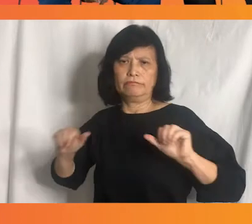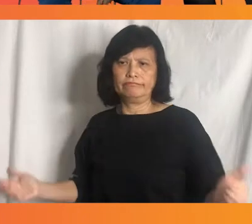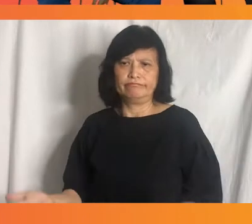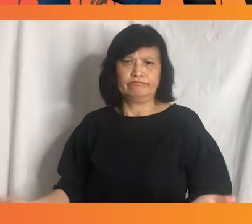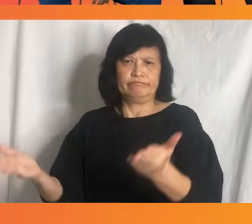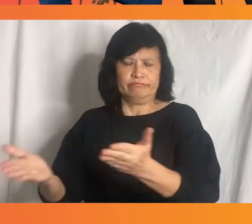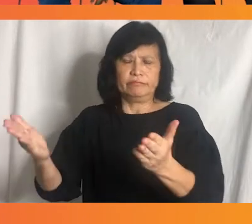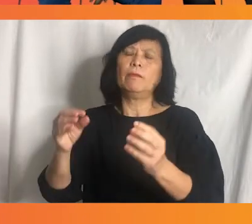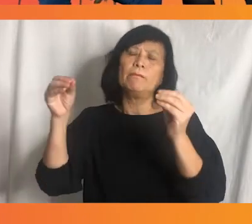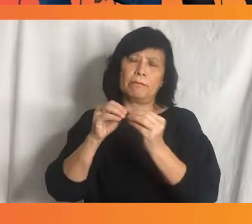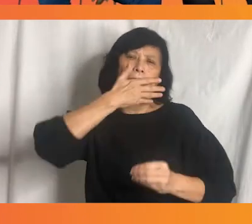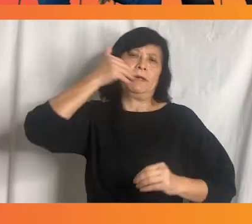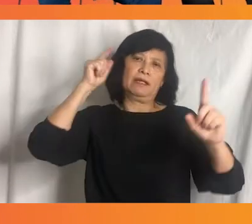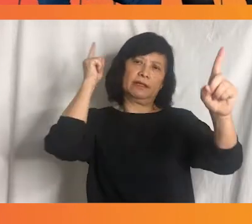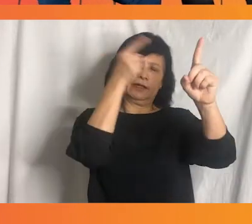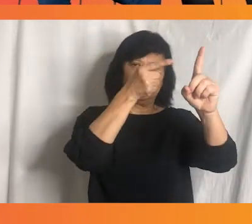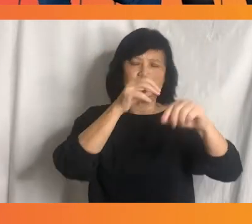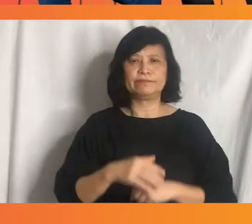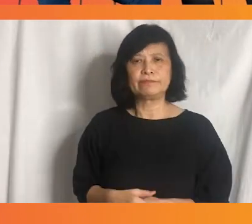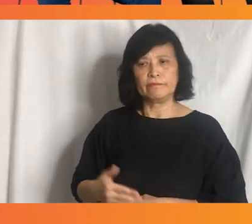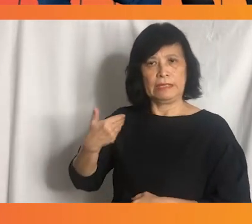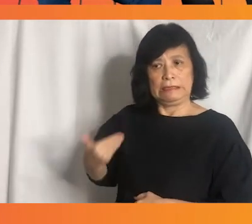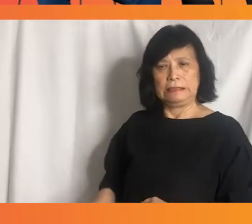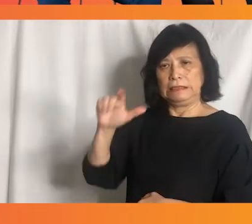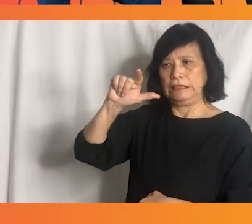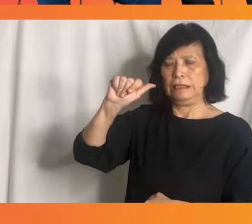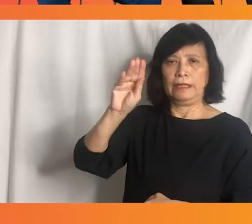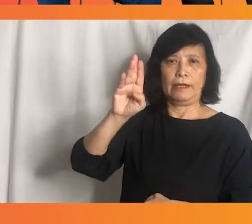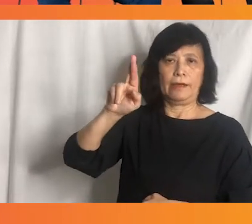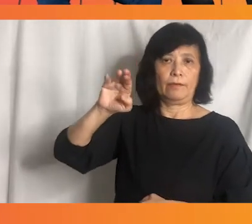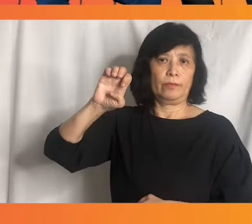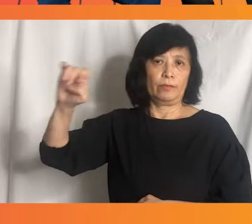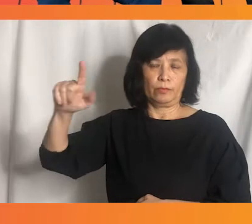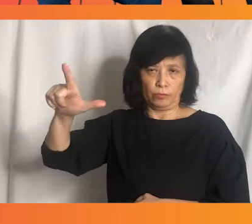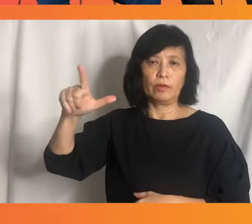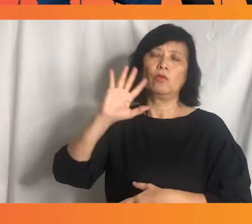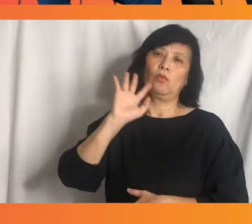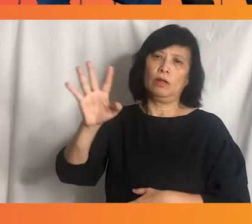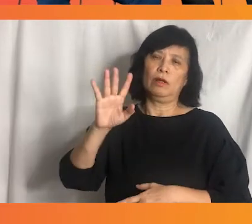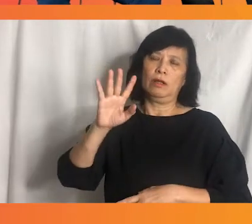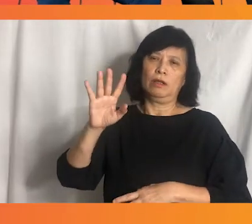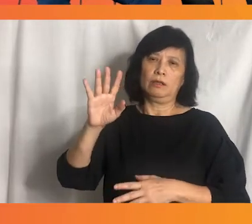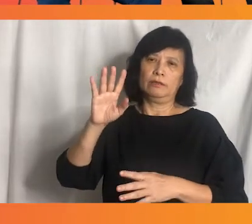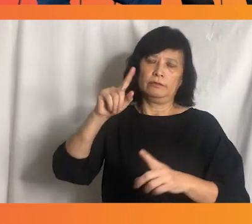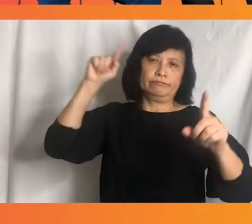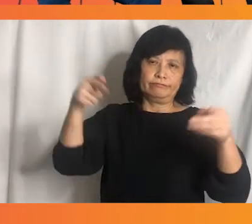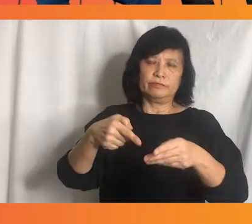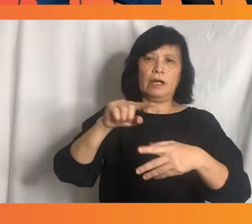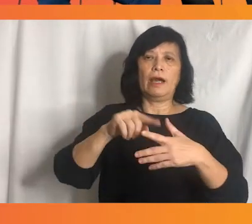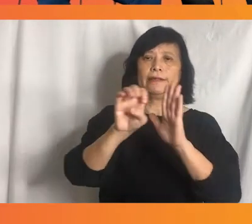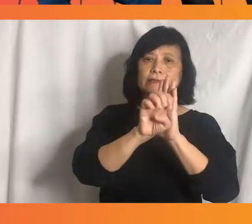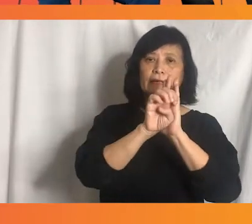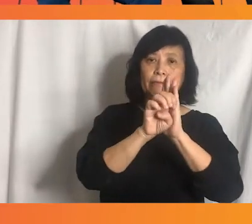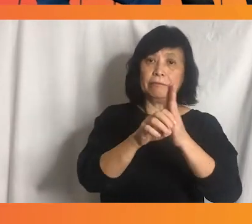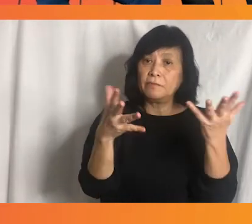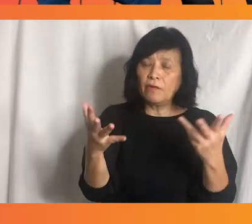approach. Thanks, Jannah. So I will now be moving on to the examples with